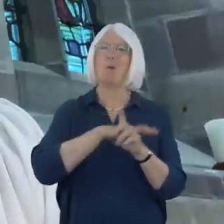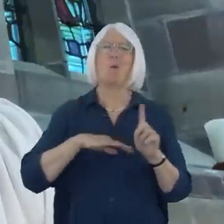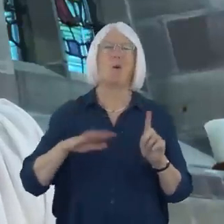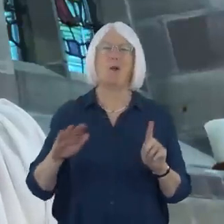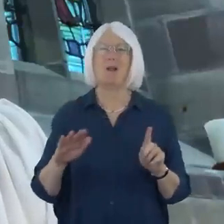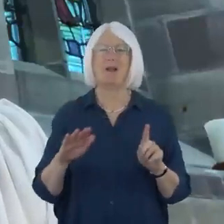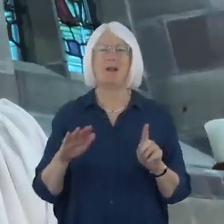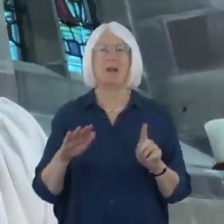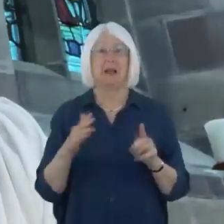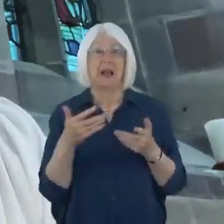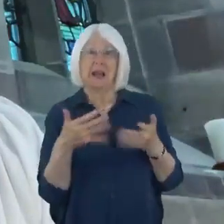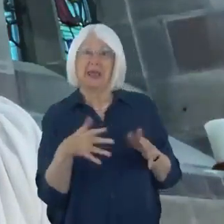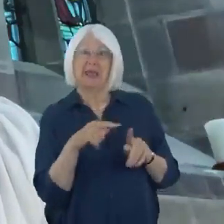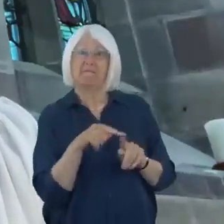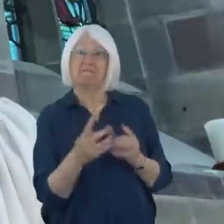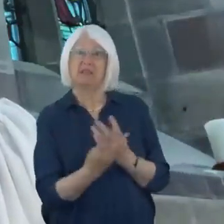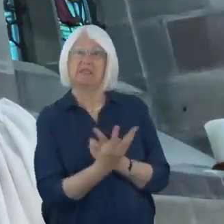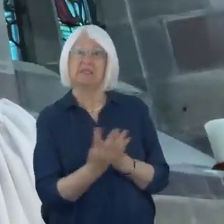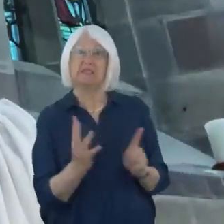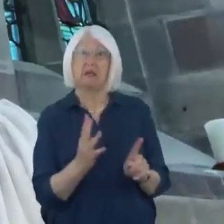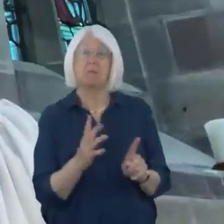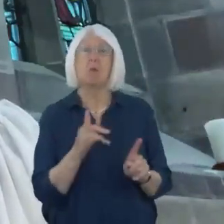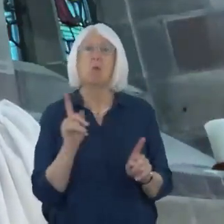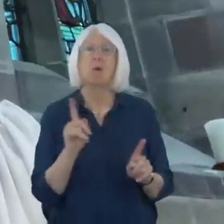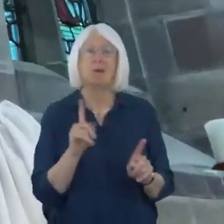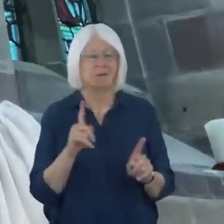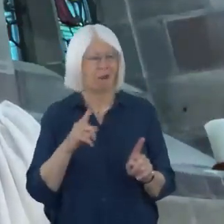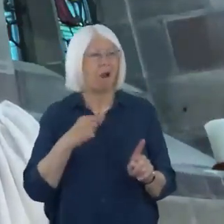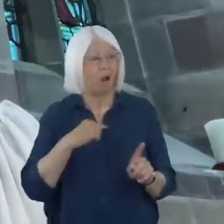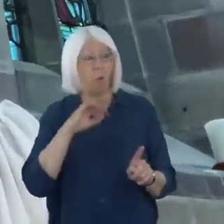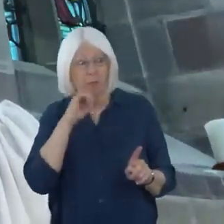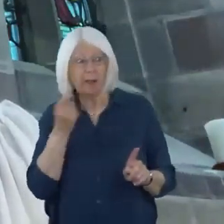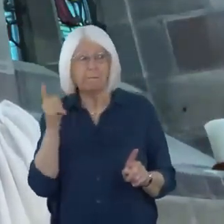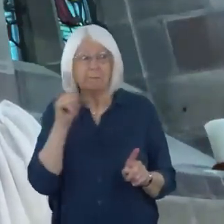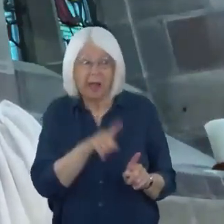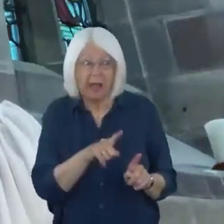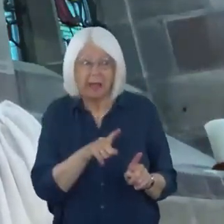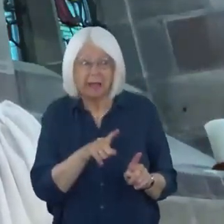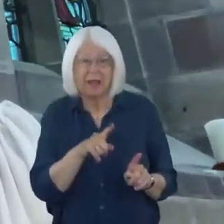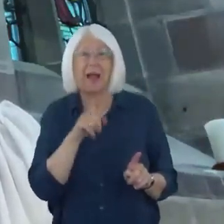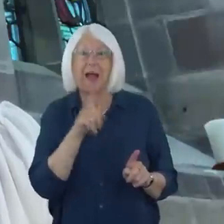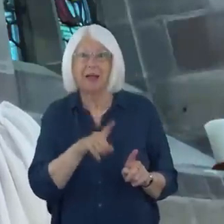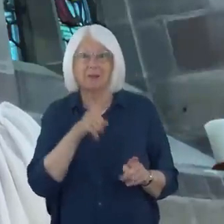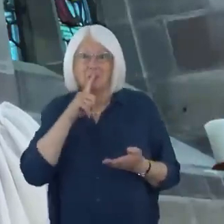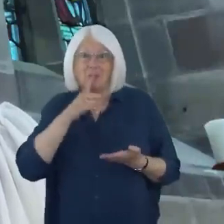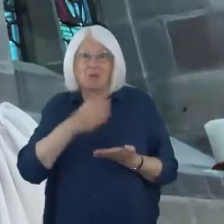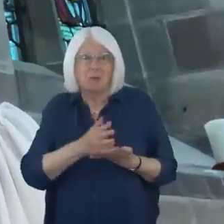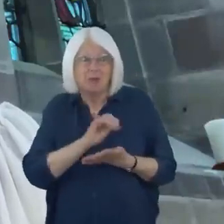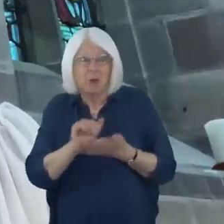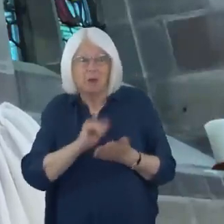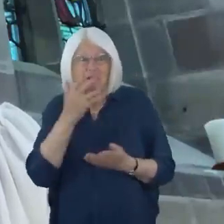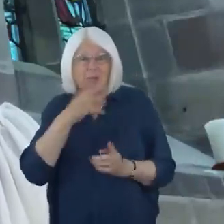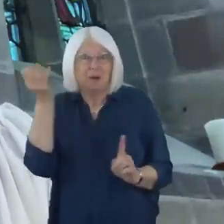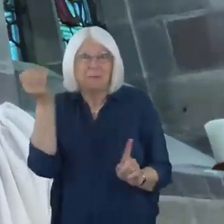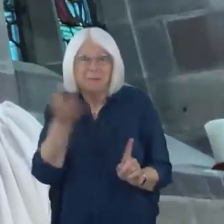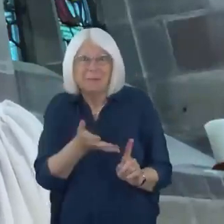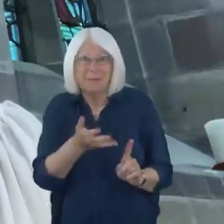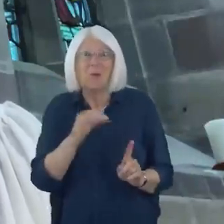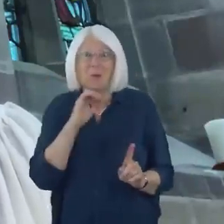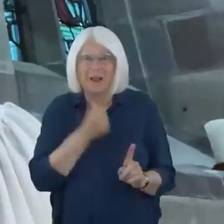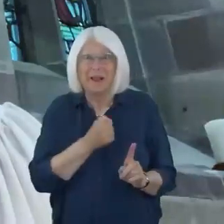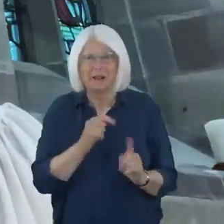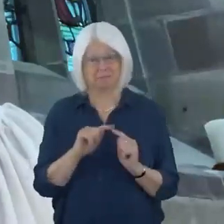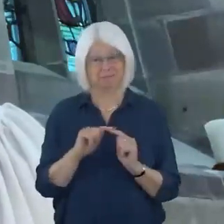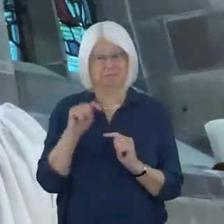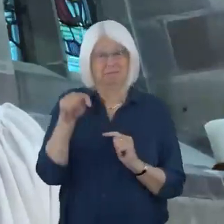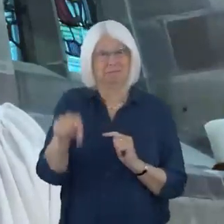his disciples with an assurance of his return and a promise of the Holy Spirit.